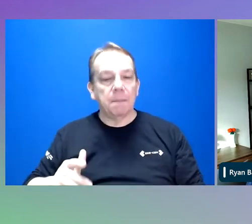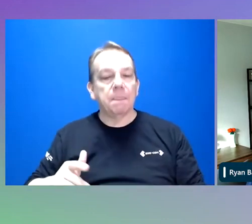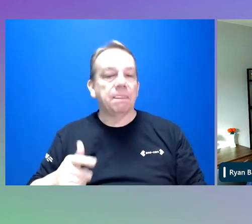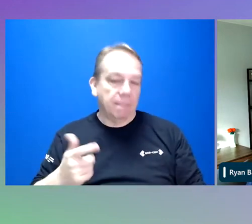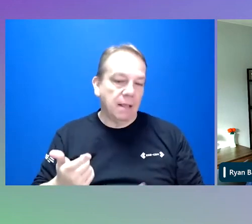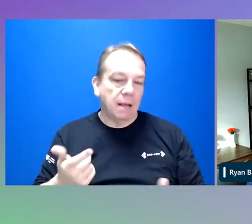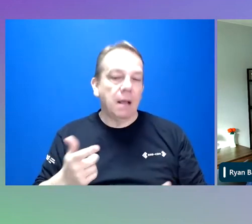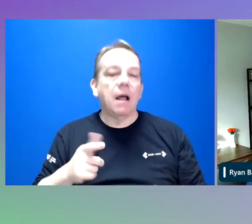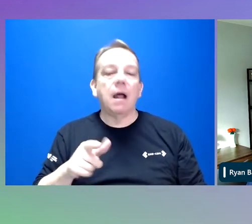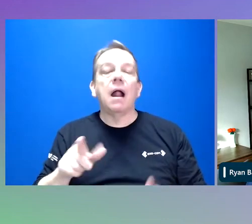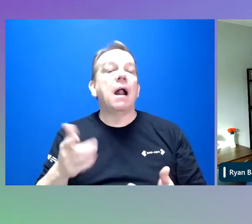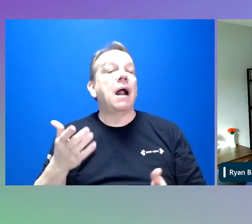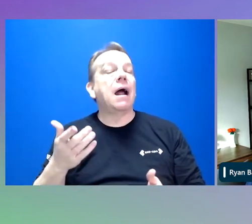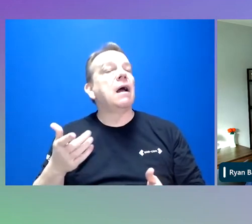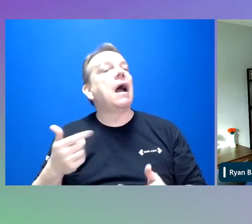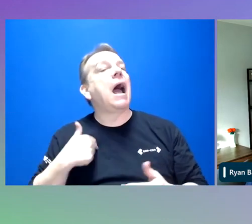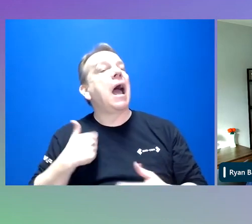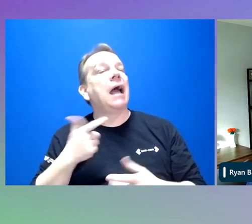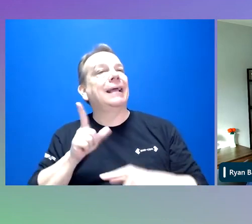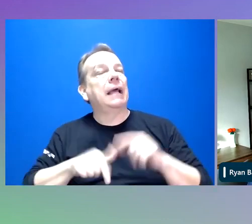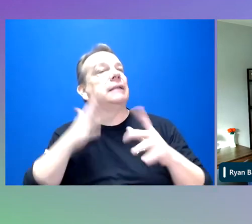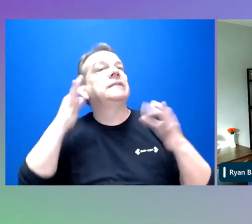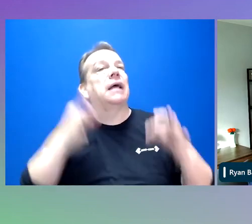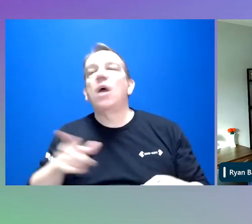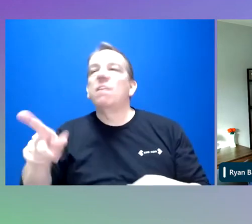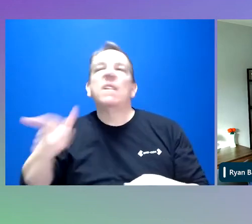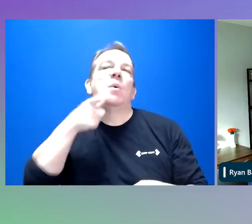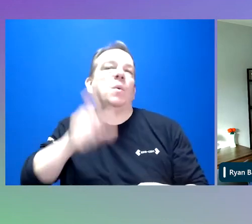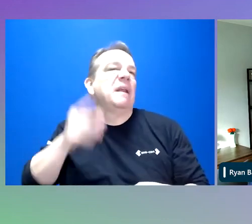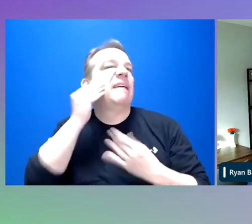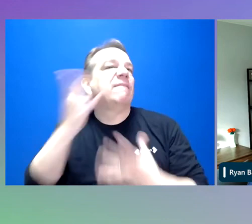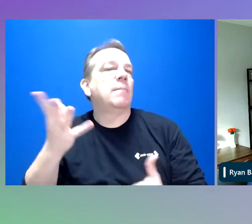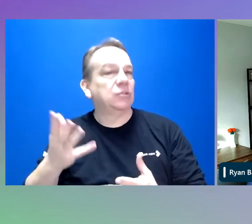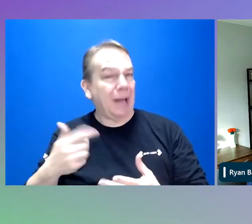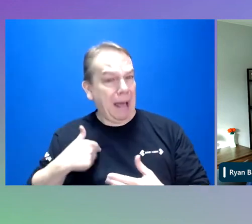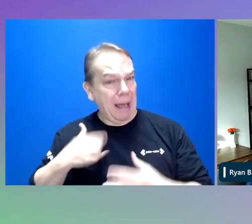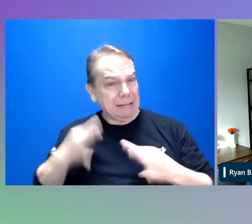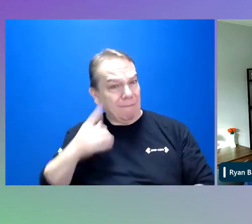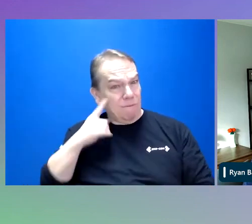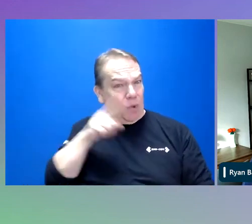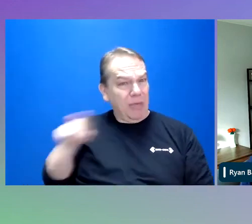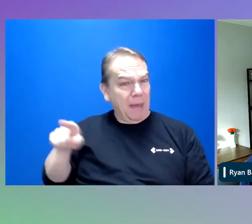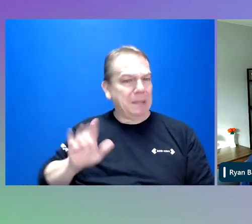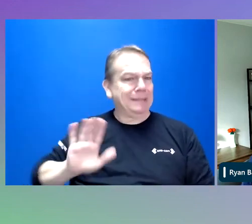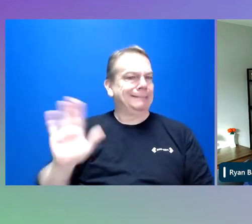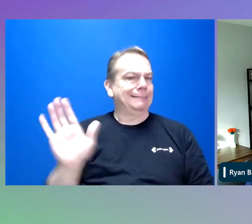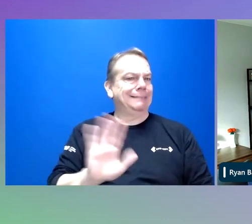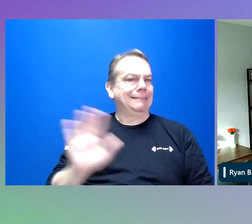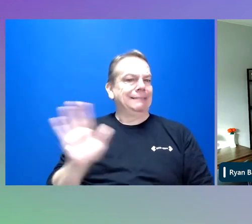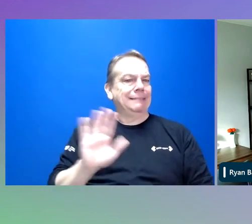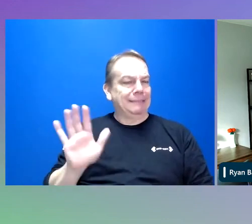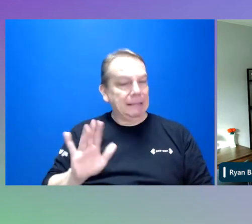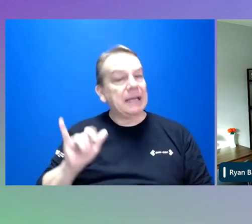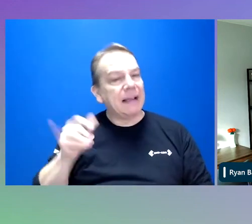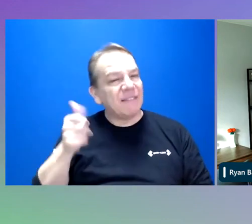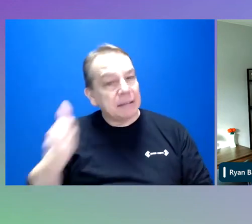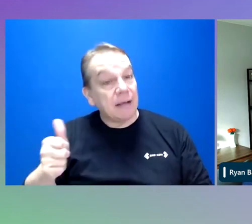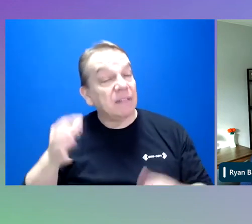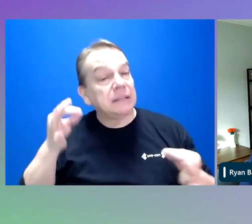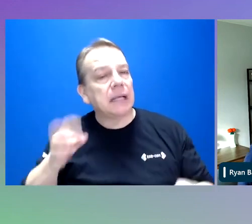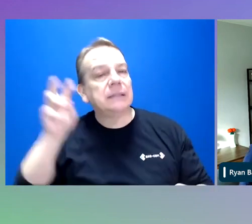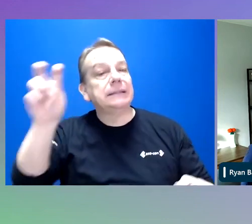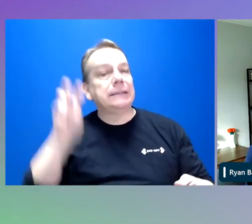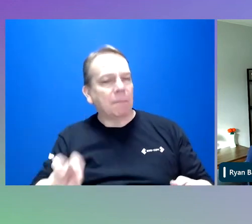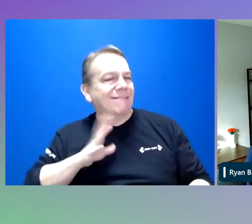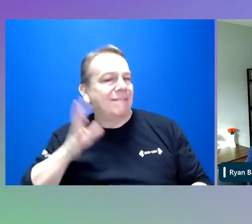user probably wouldn't need this information. Make sure the information is there. If they're not interested in it, they can skip past it, or they can